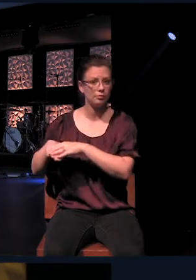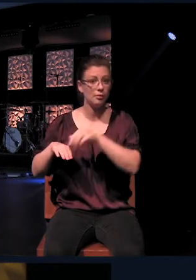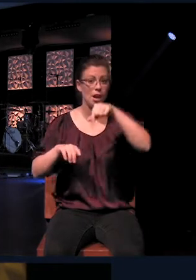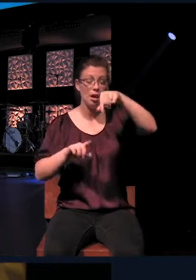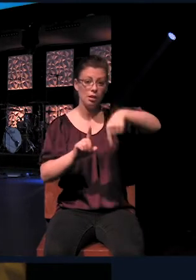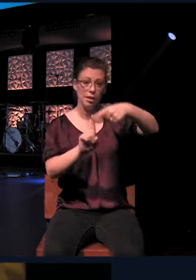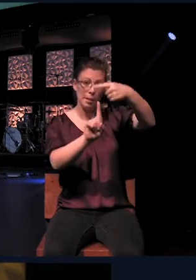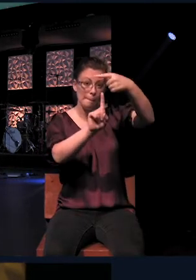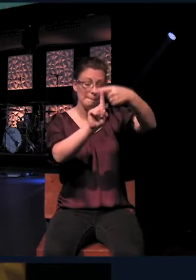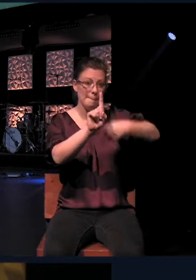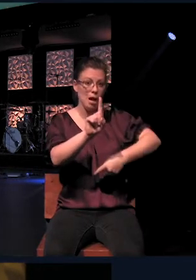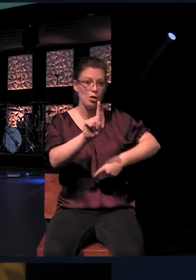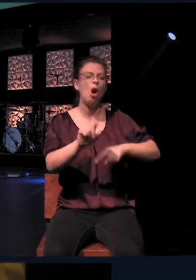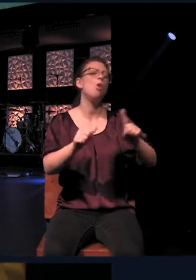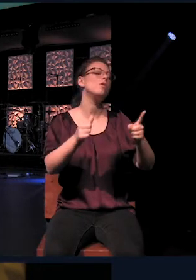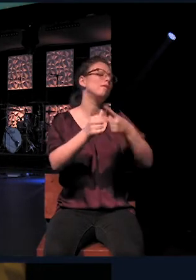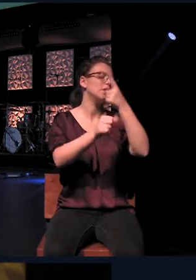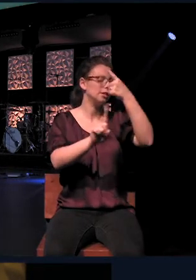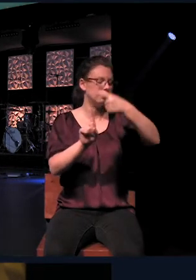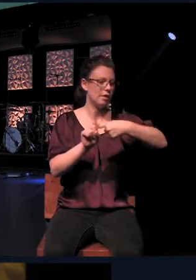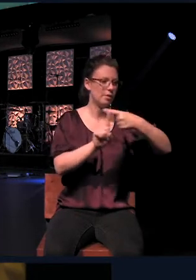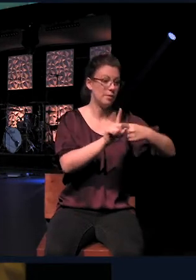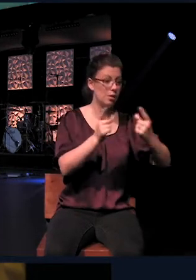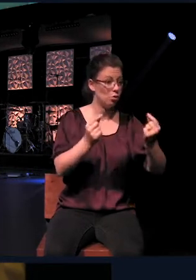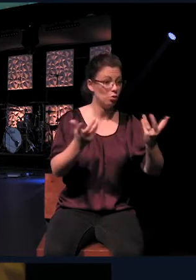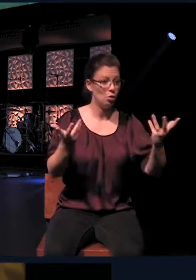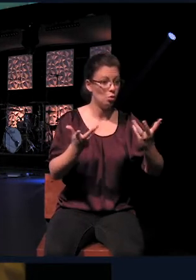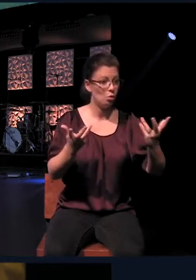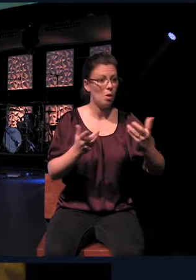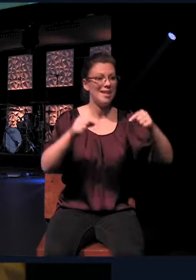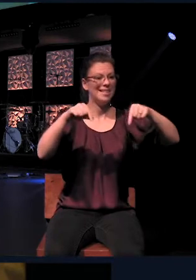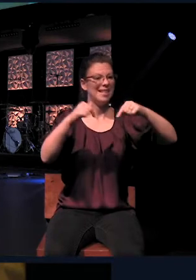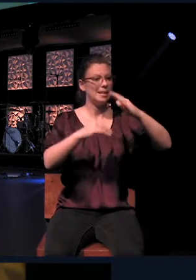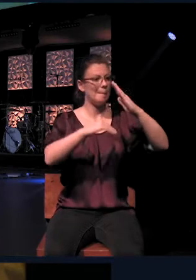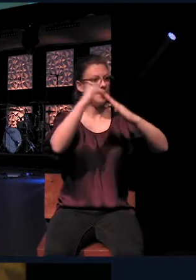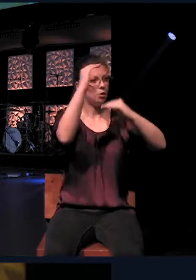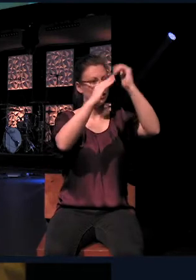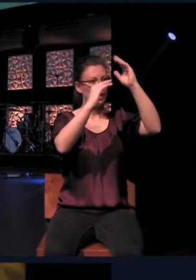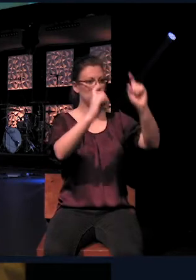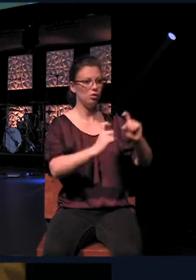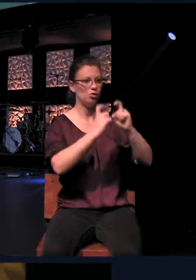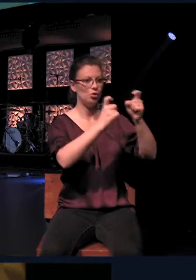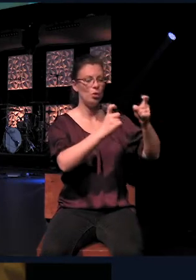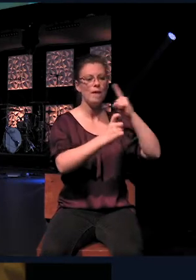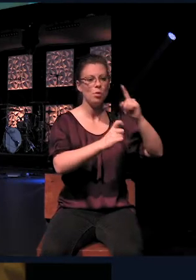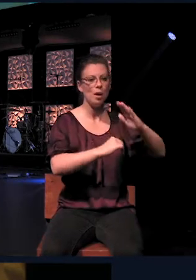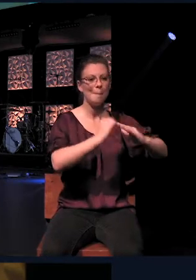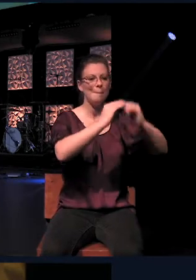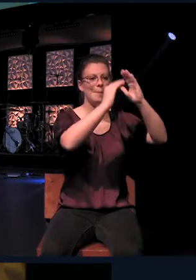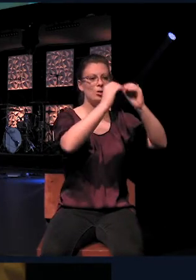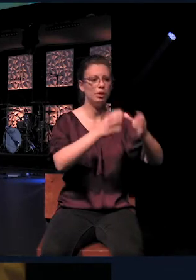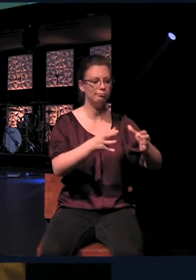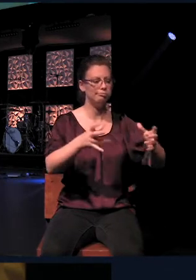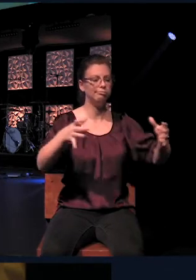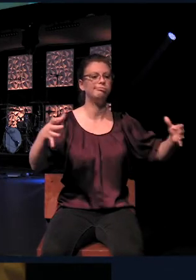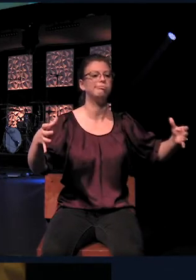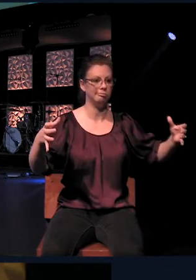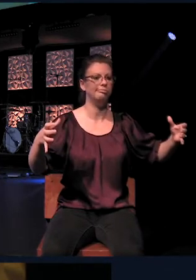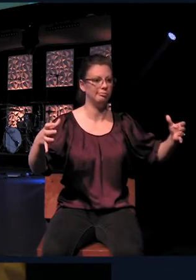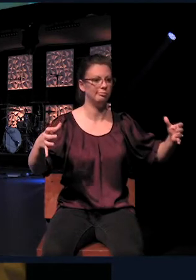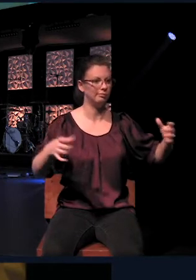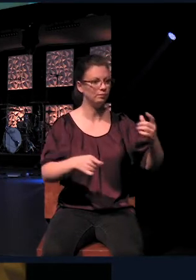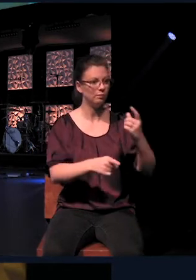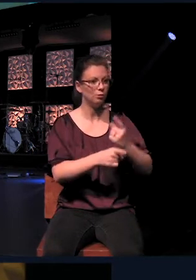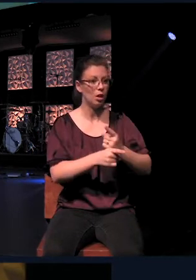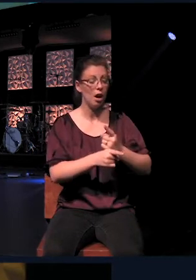give toward our building. We're accelerating the pay down of our building. We've been in here about 10 years now, and our mortgage payment each month